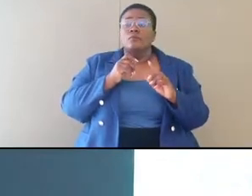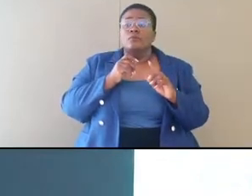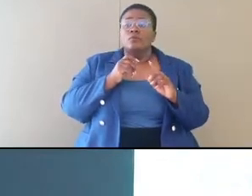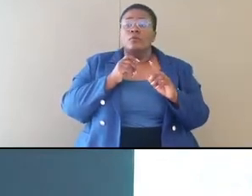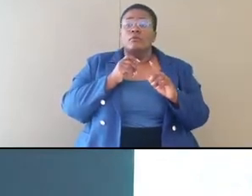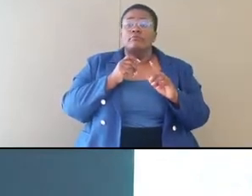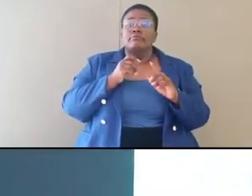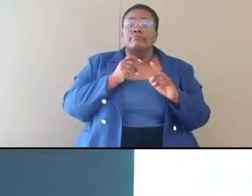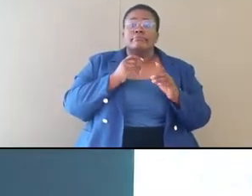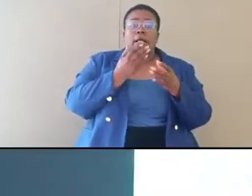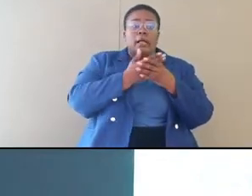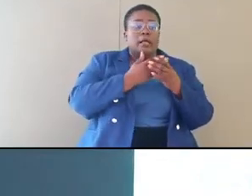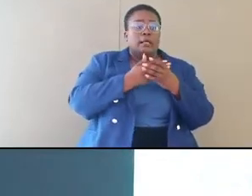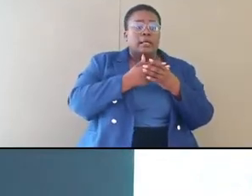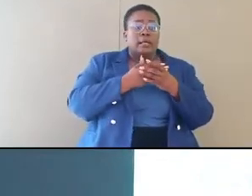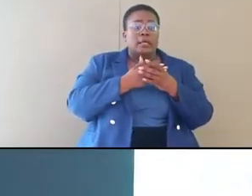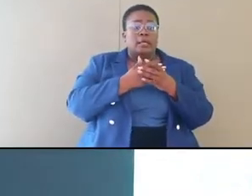that